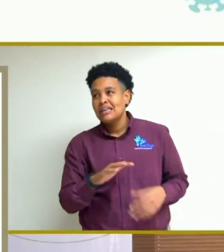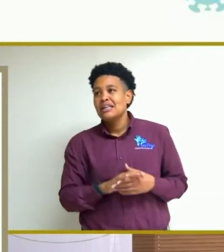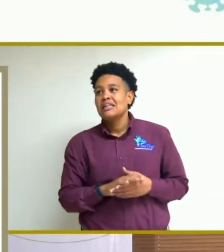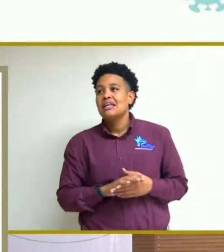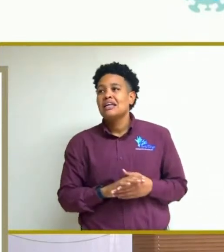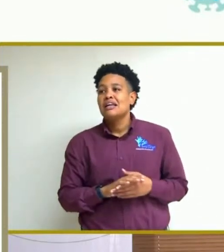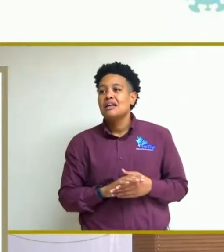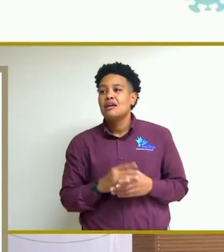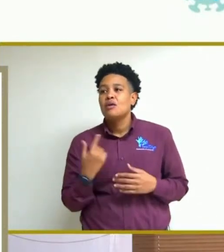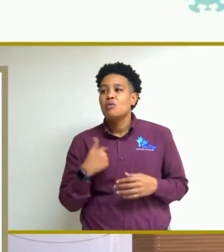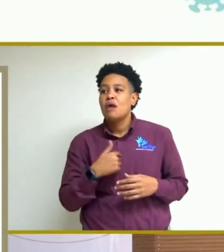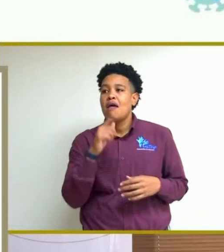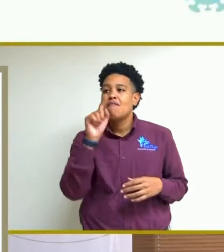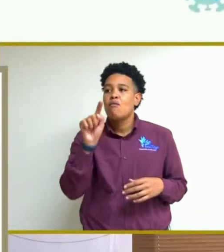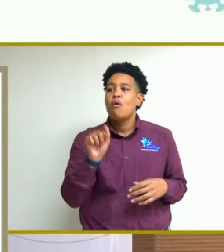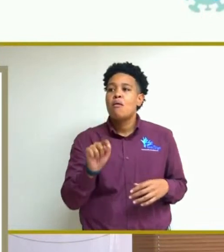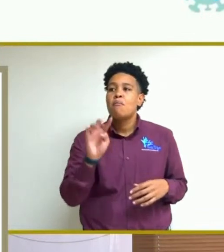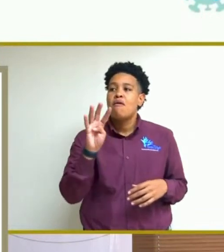And we have